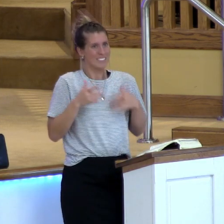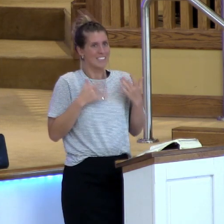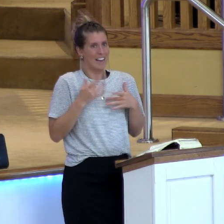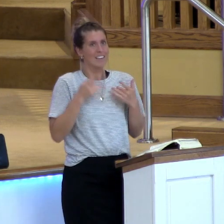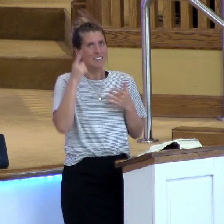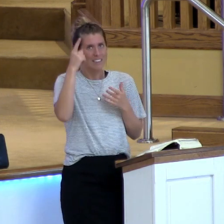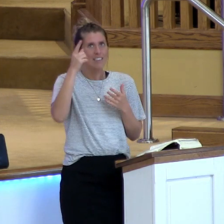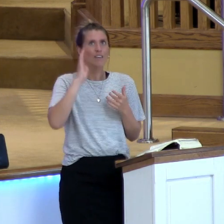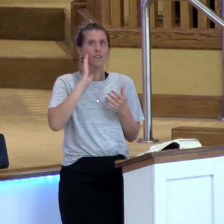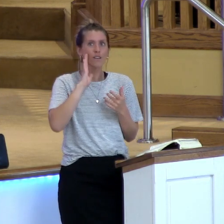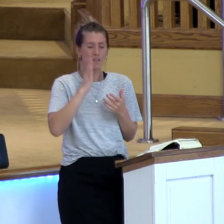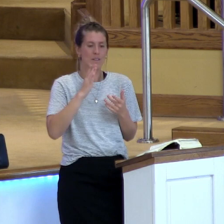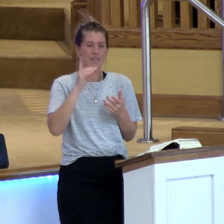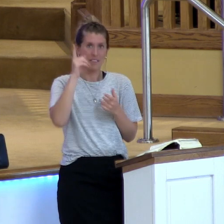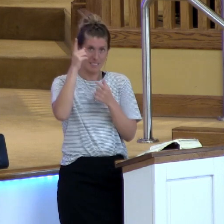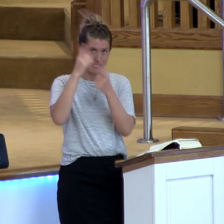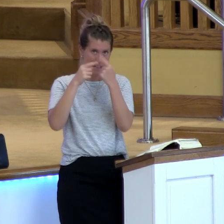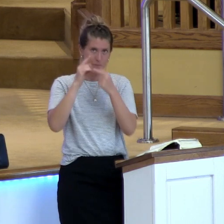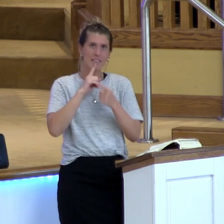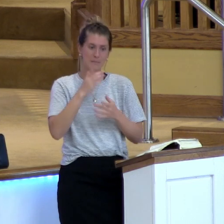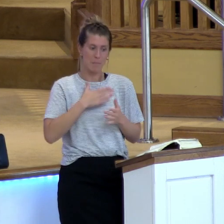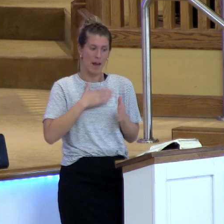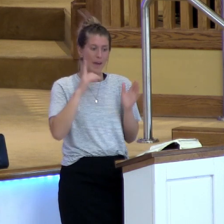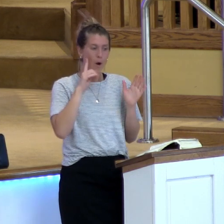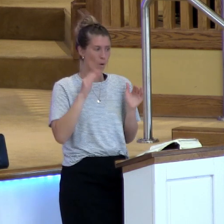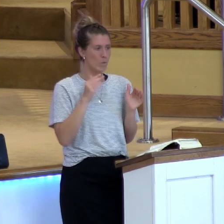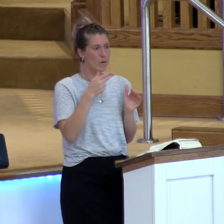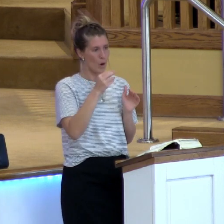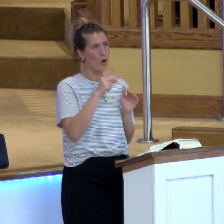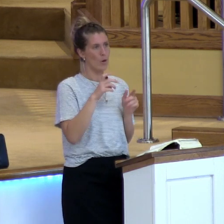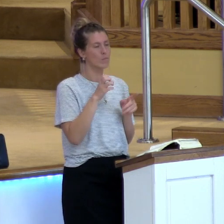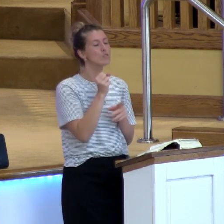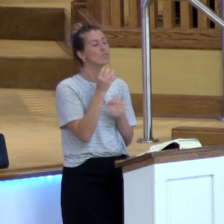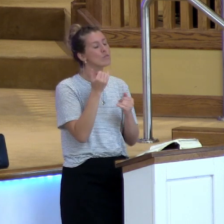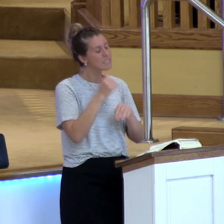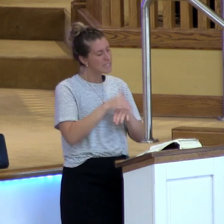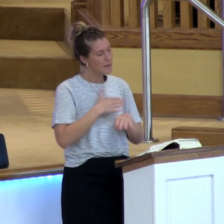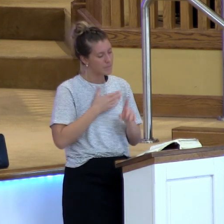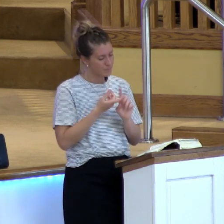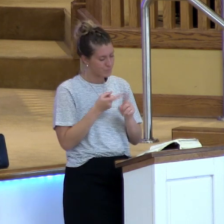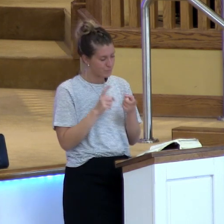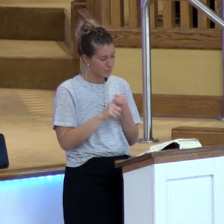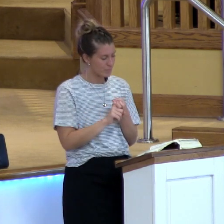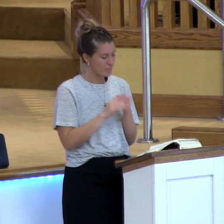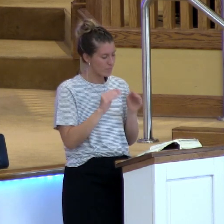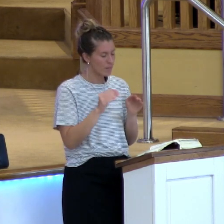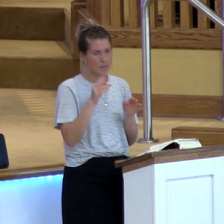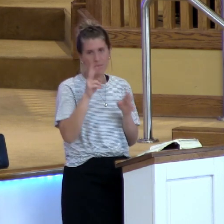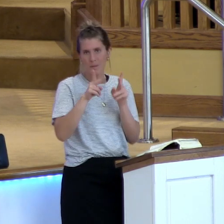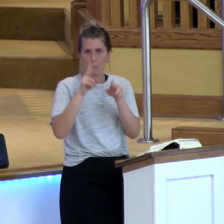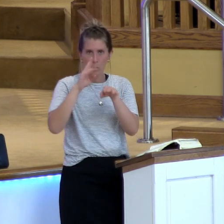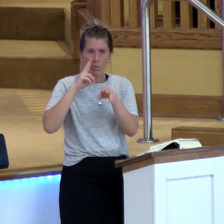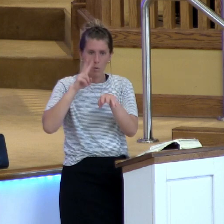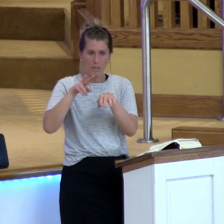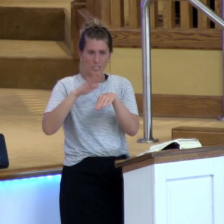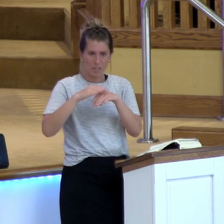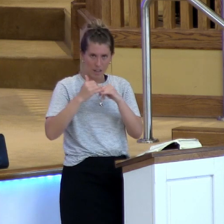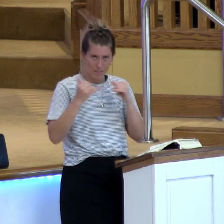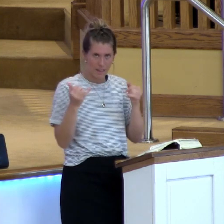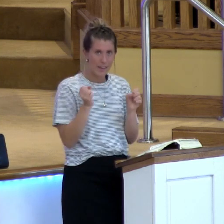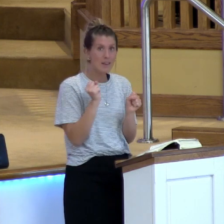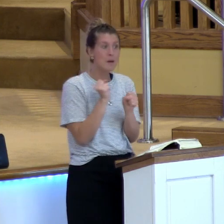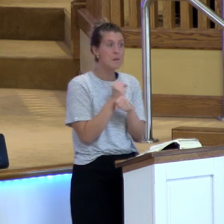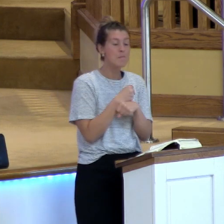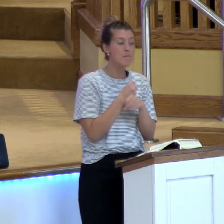is my hope. So tonight, my friend, church member, watching online,